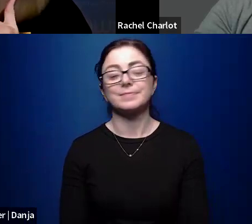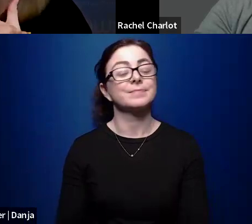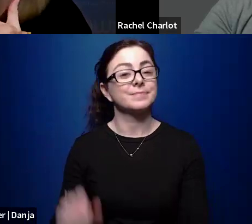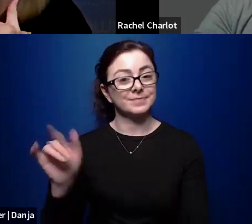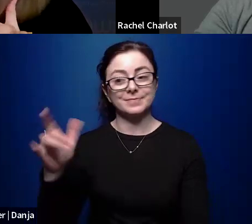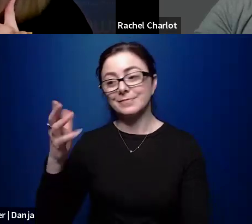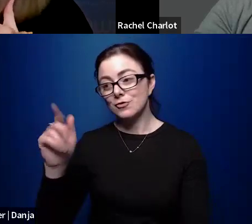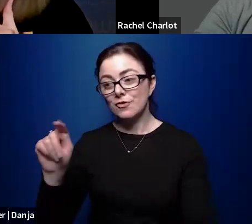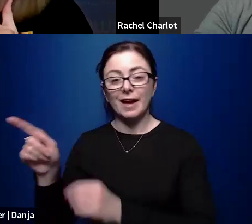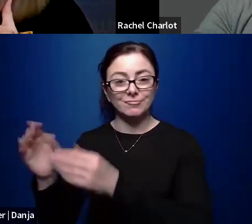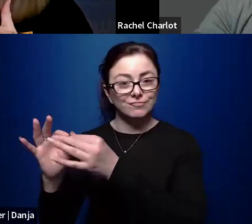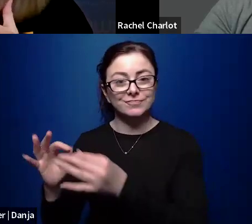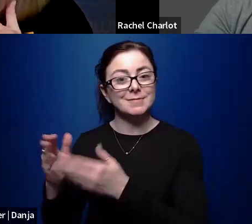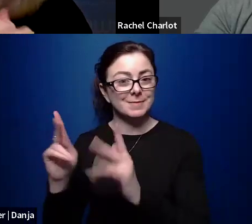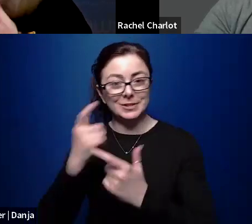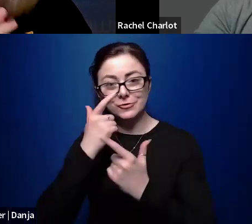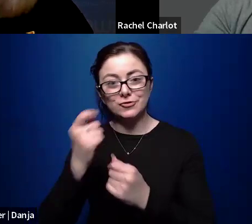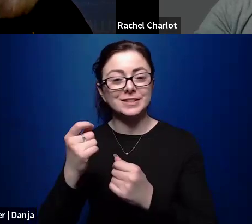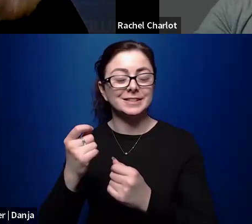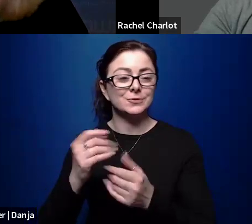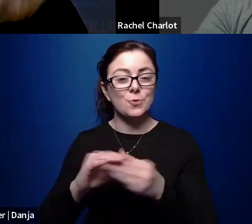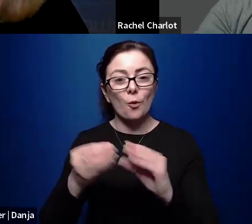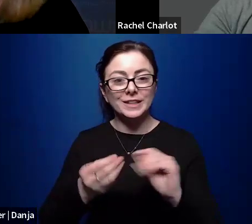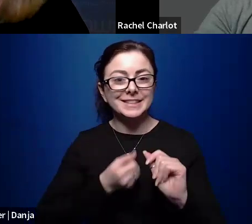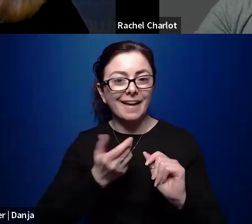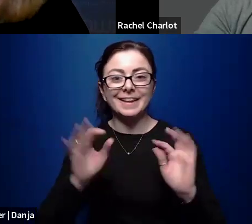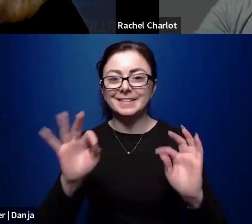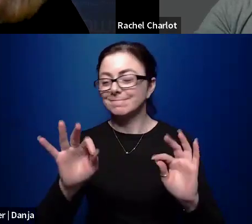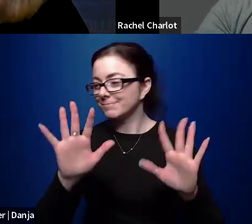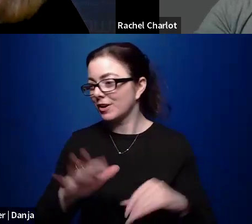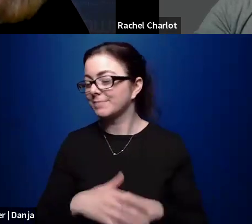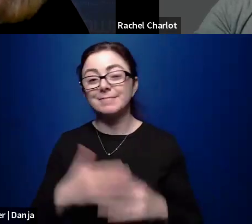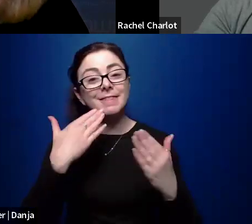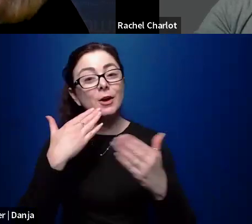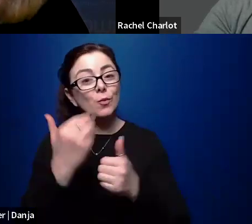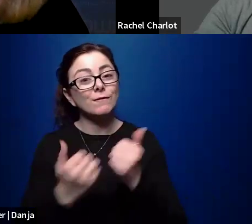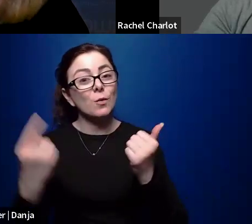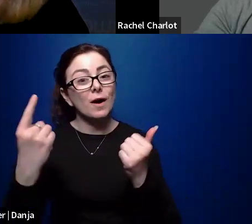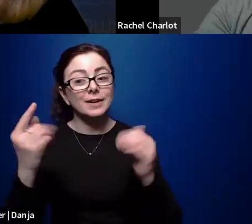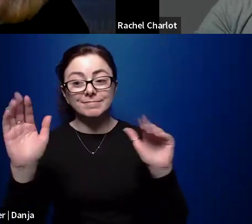capture all that. Yeah. Love to see Awesome. that. Thanks, everyone.